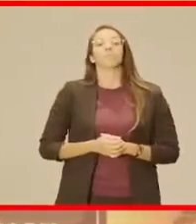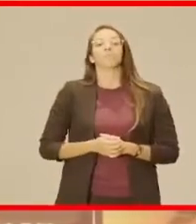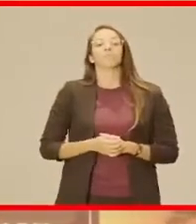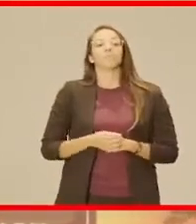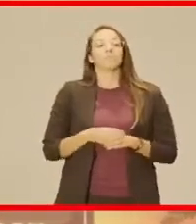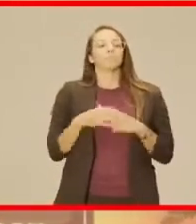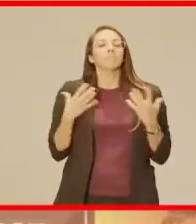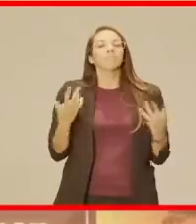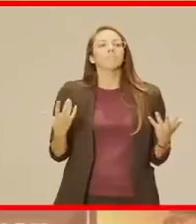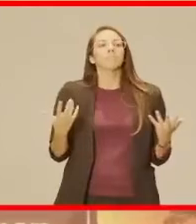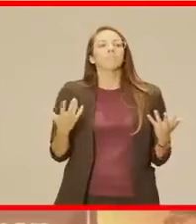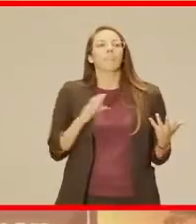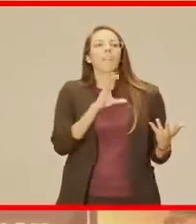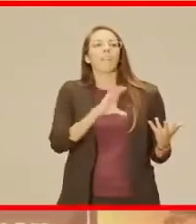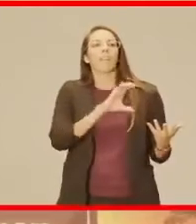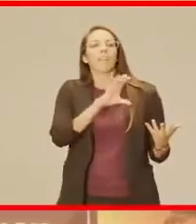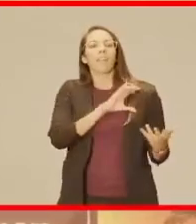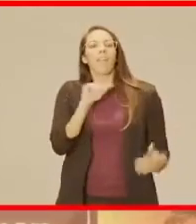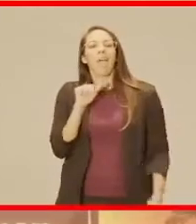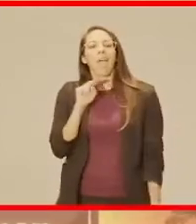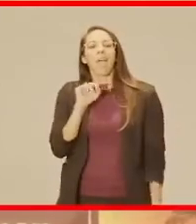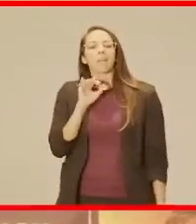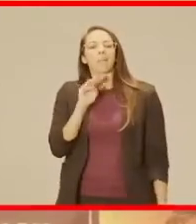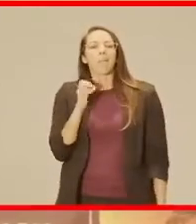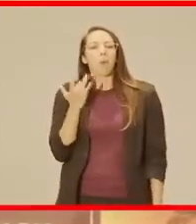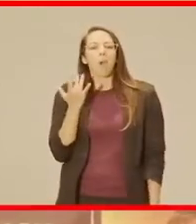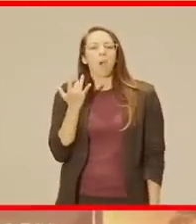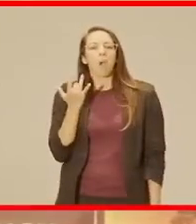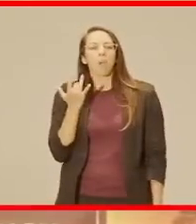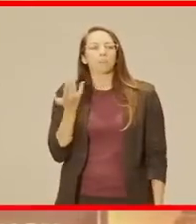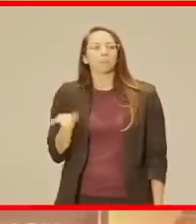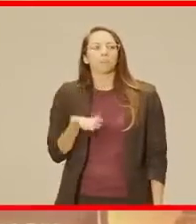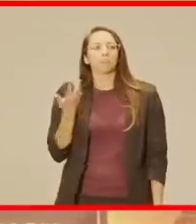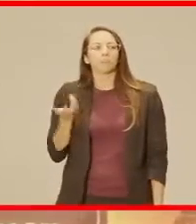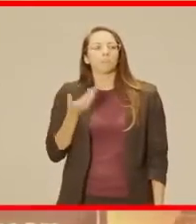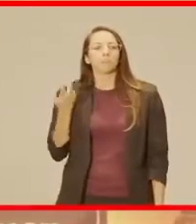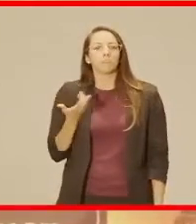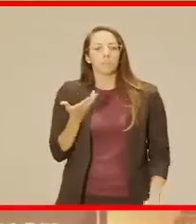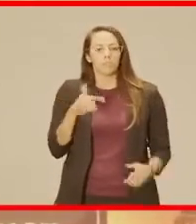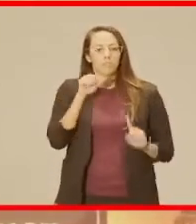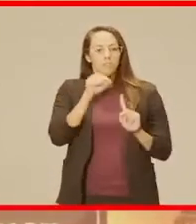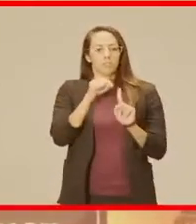why anime? What makes anime